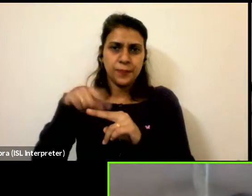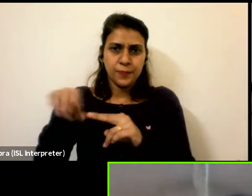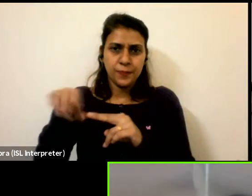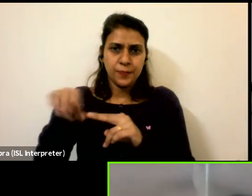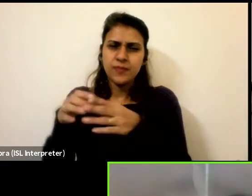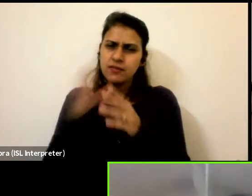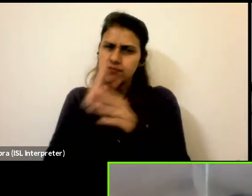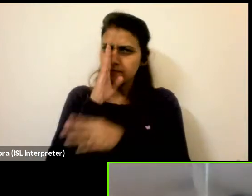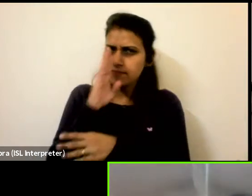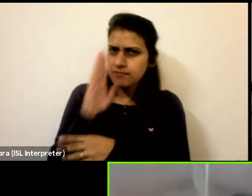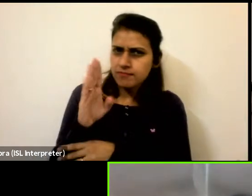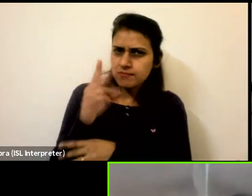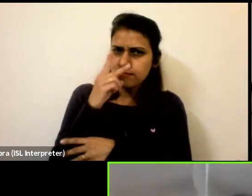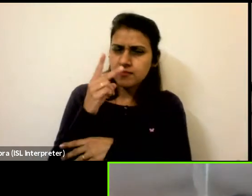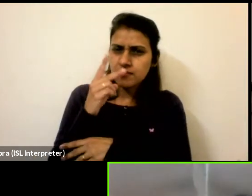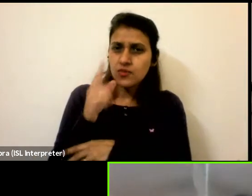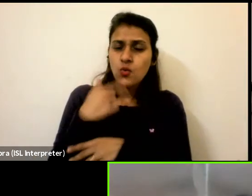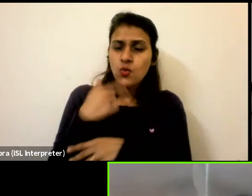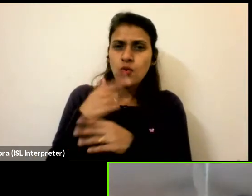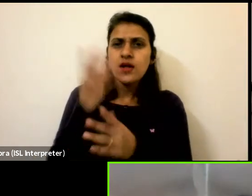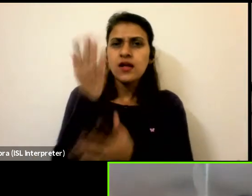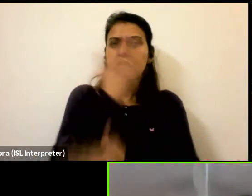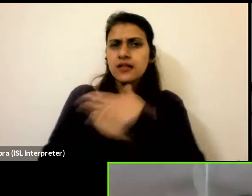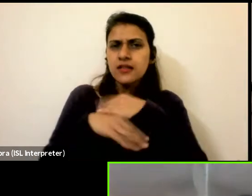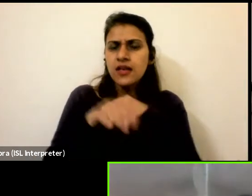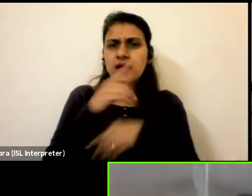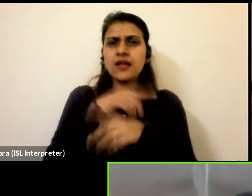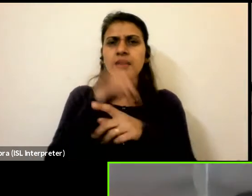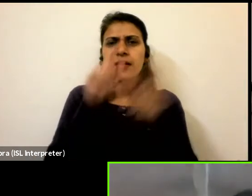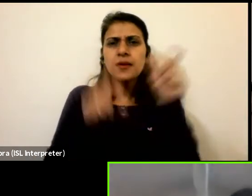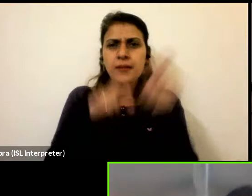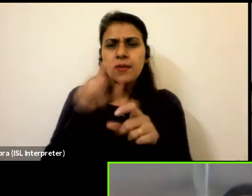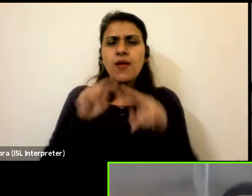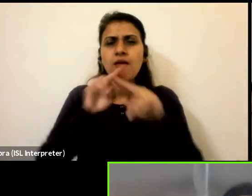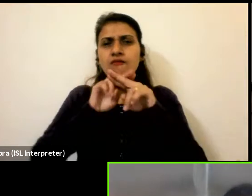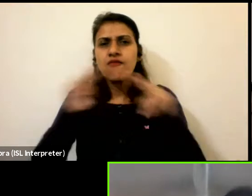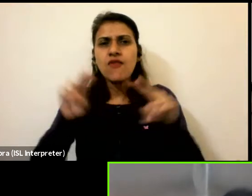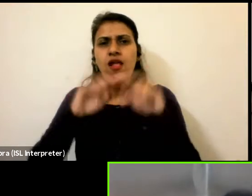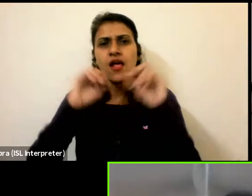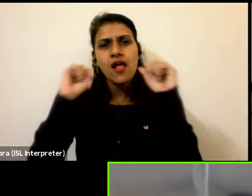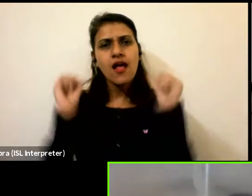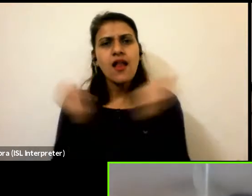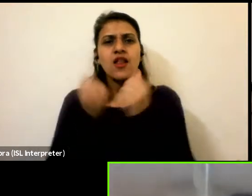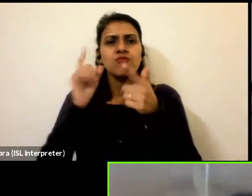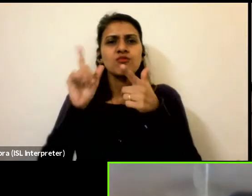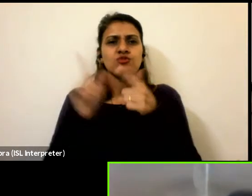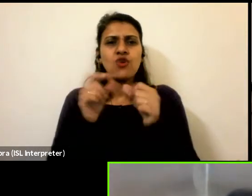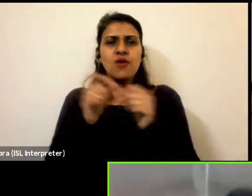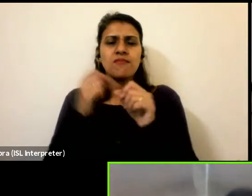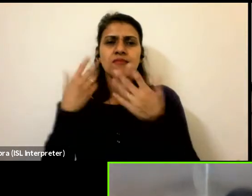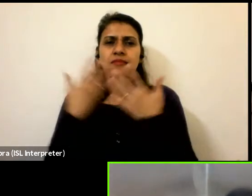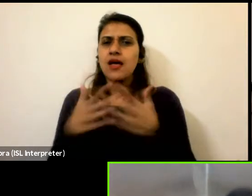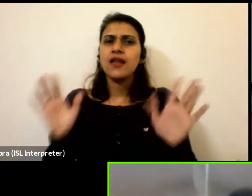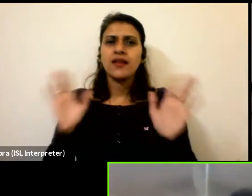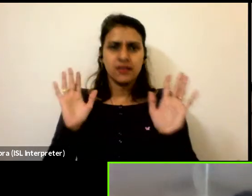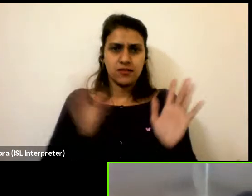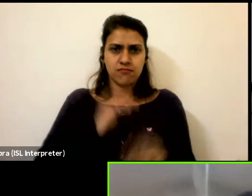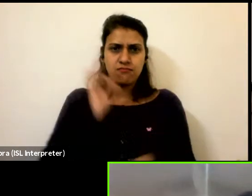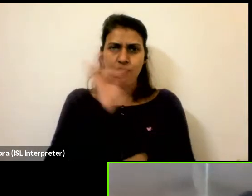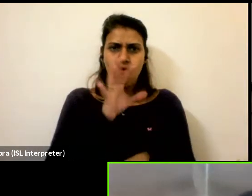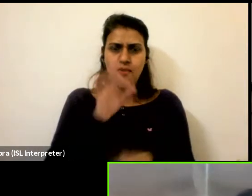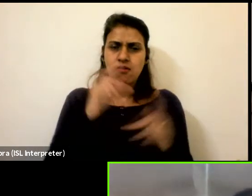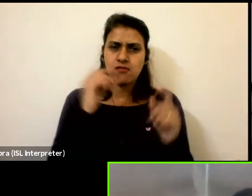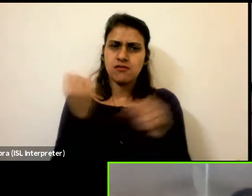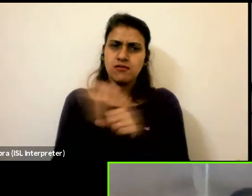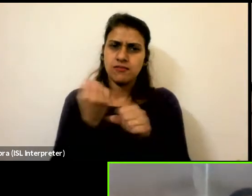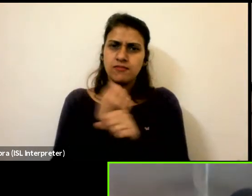of the specially abled to see how they can be fully enabled to do the job that's being given to them.